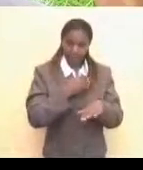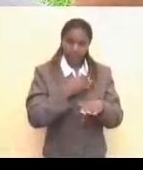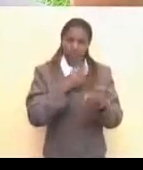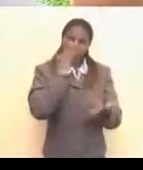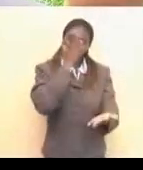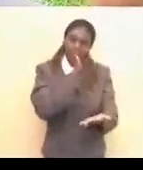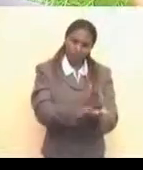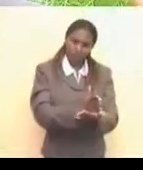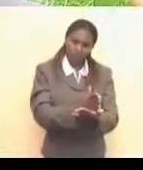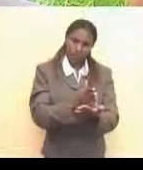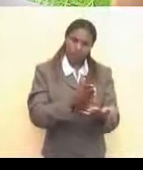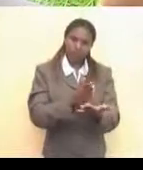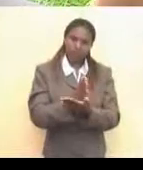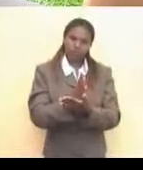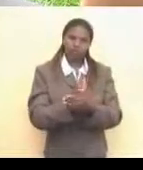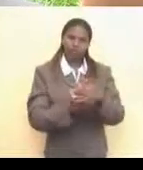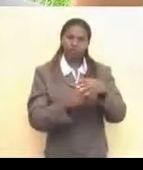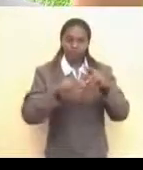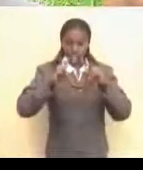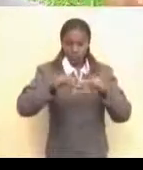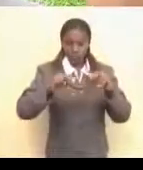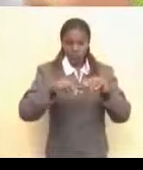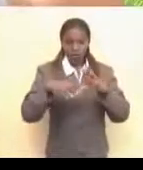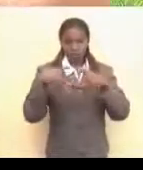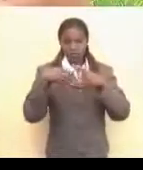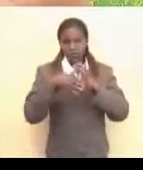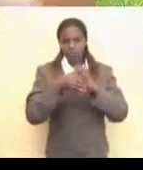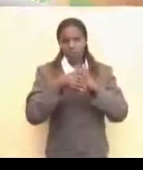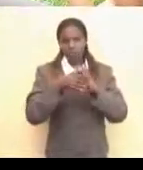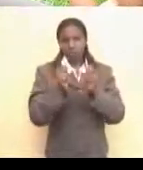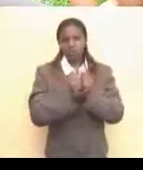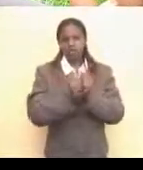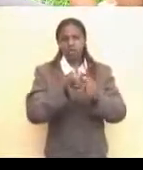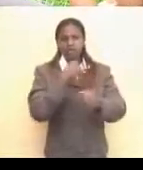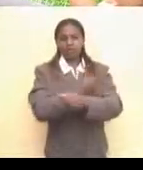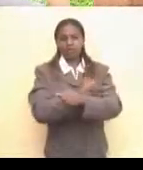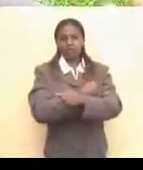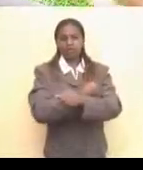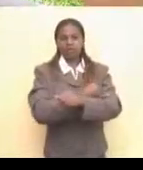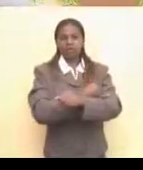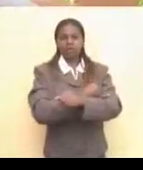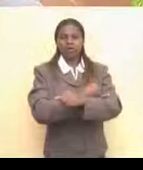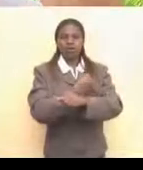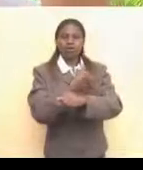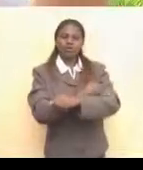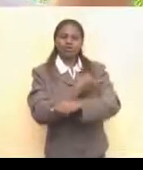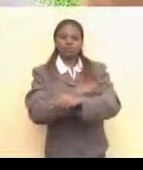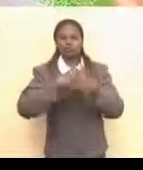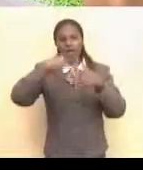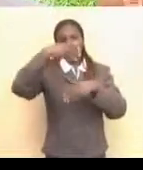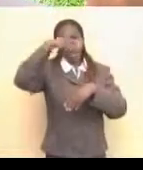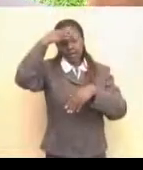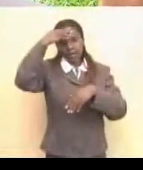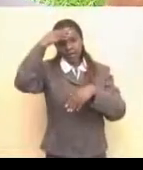prove through scholarly research in collaboration with institutions of higher learning in this country